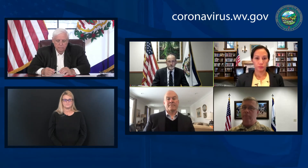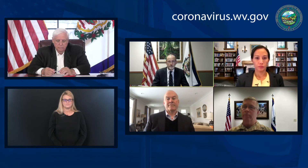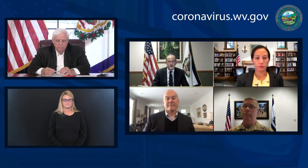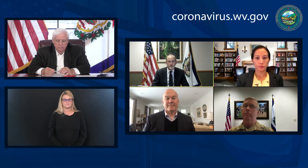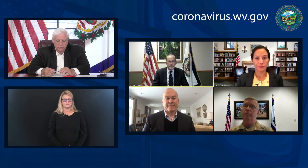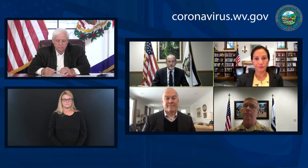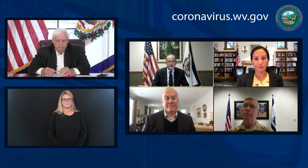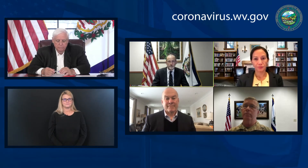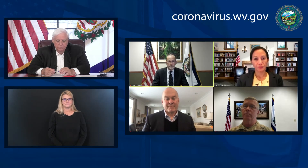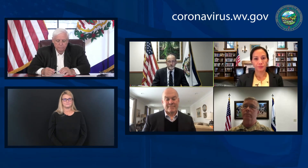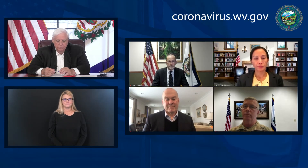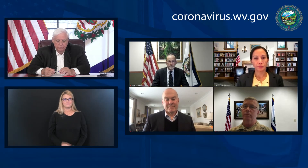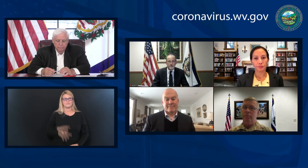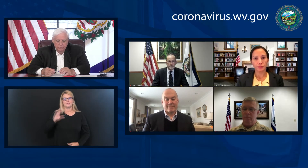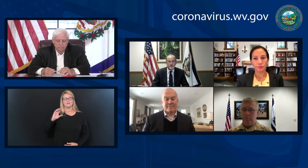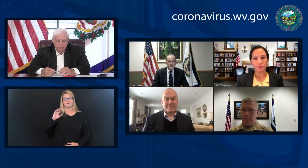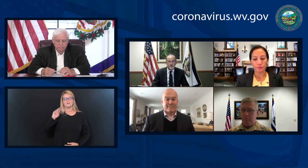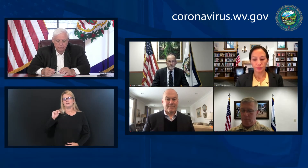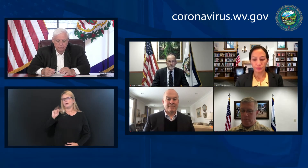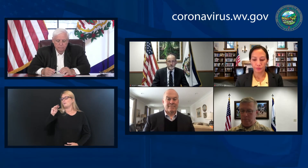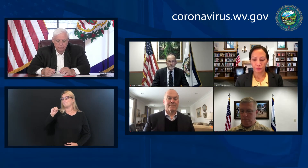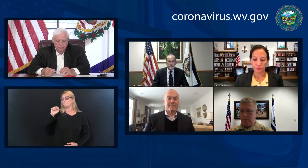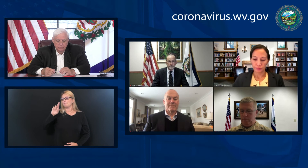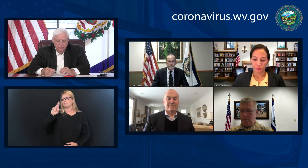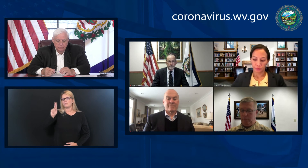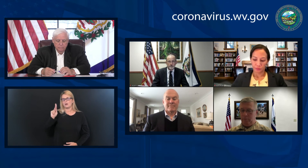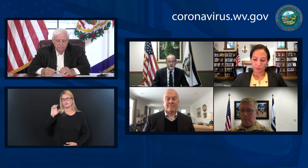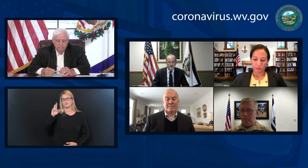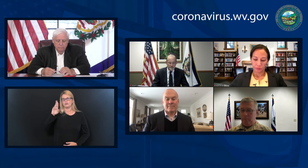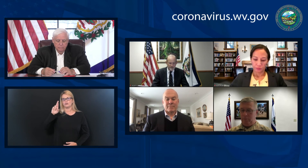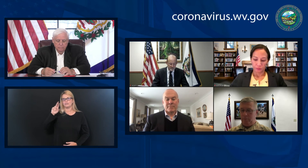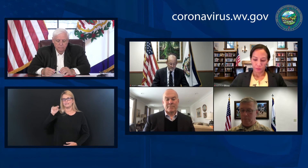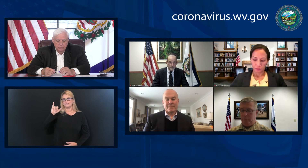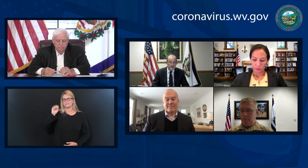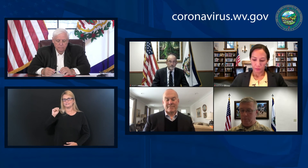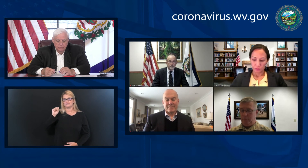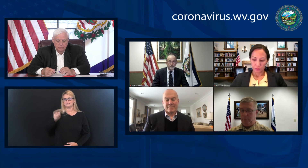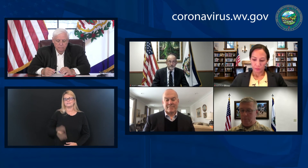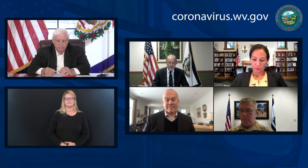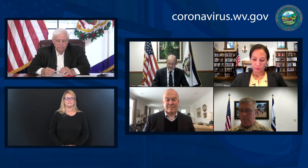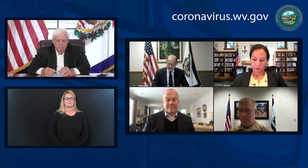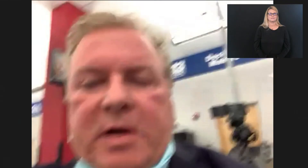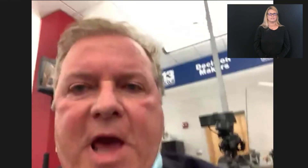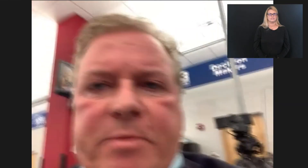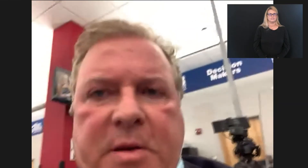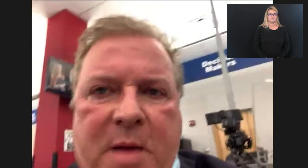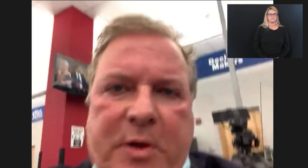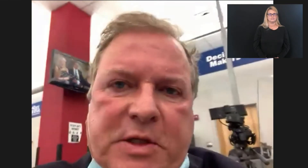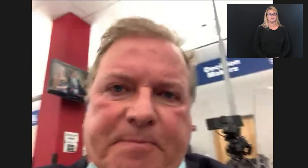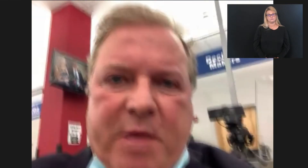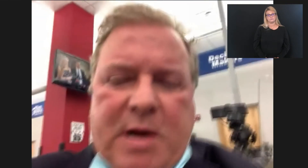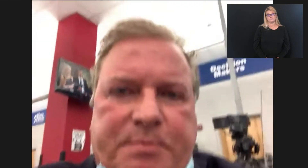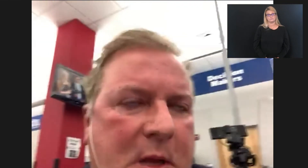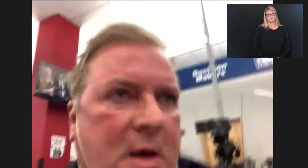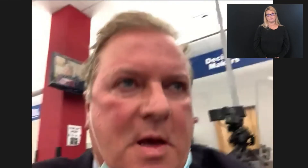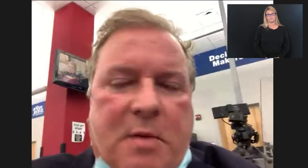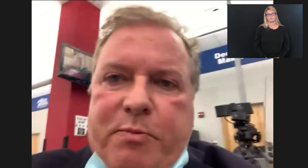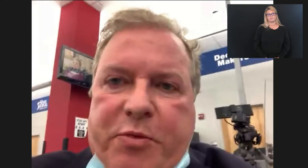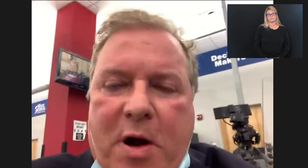All right, thank you, Charles. Next to Mark Curtis with Nexstar Media. Good afternoon, Governor and cabinet members. I want